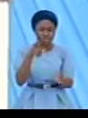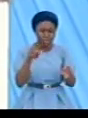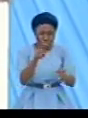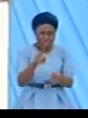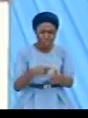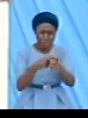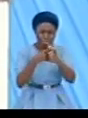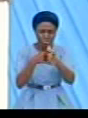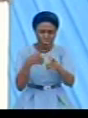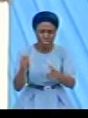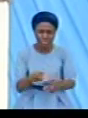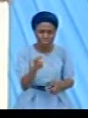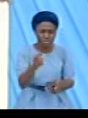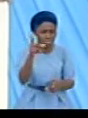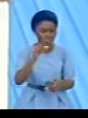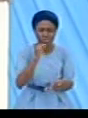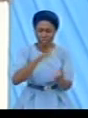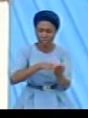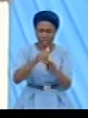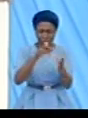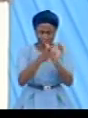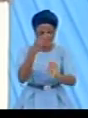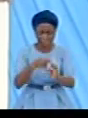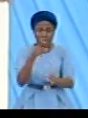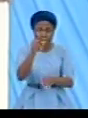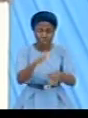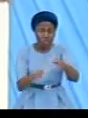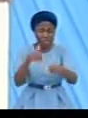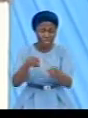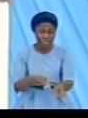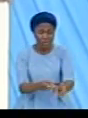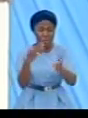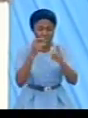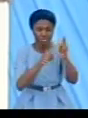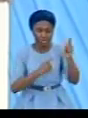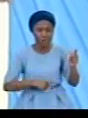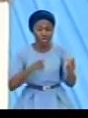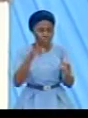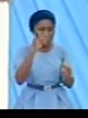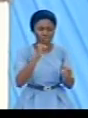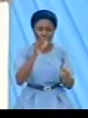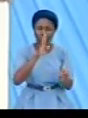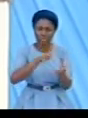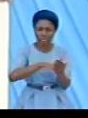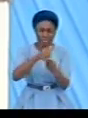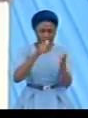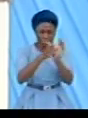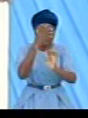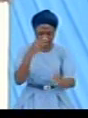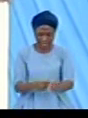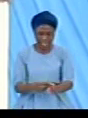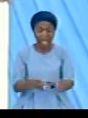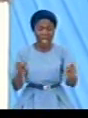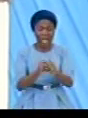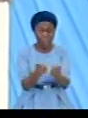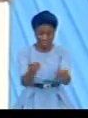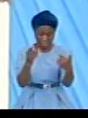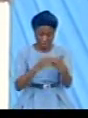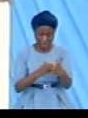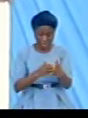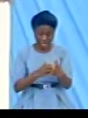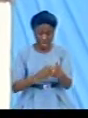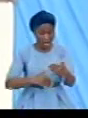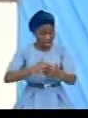You walk in the way of the Lord, you'll not be tired. And I pray that you'll come back next time with